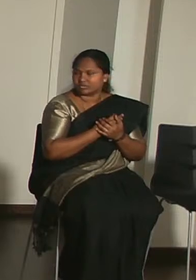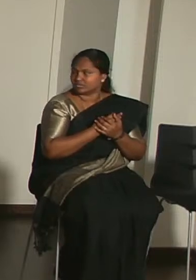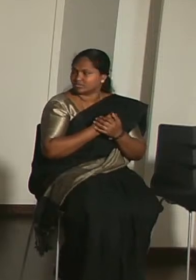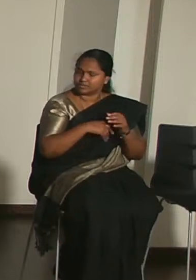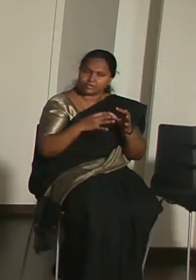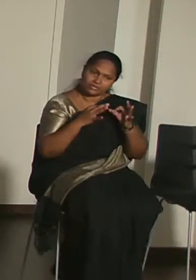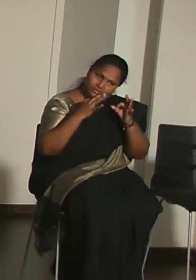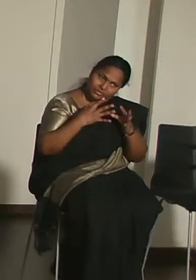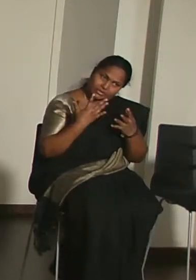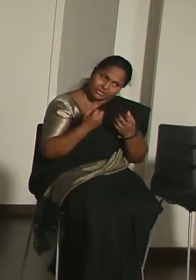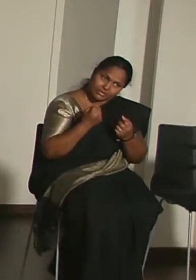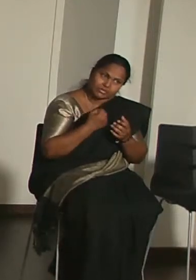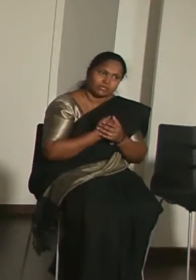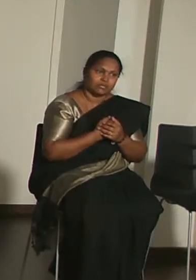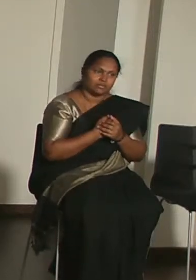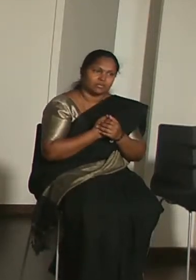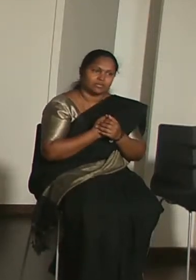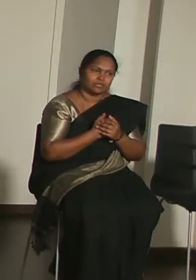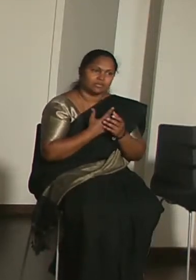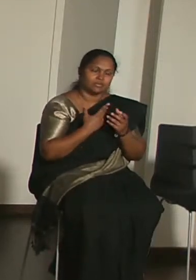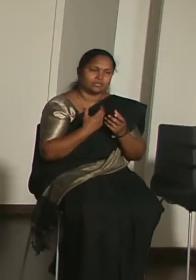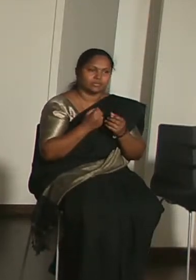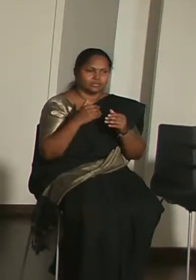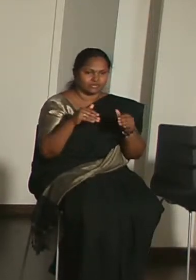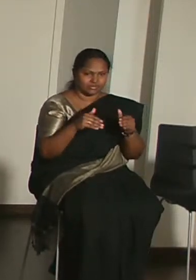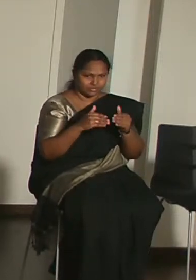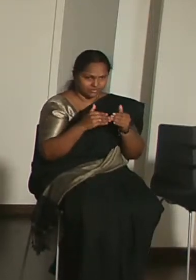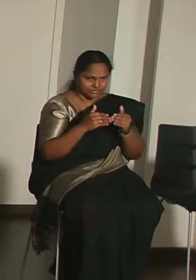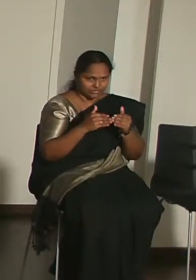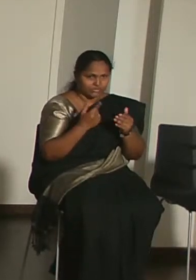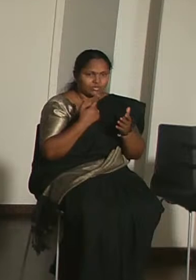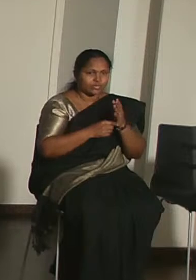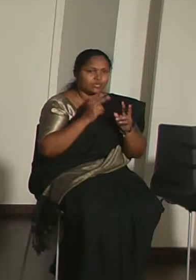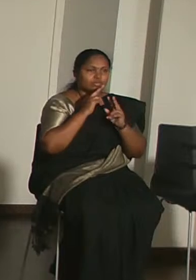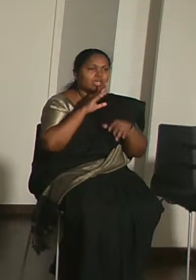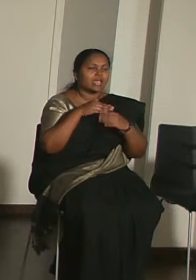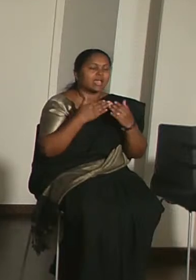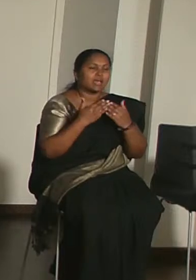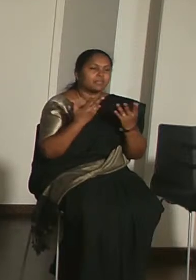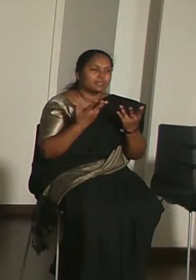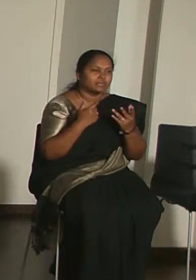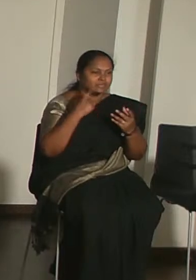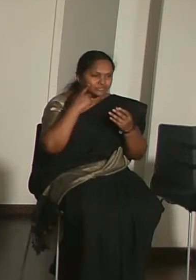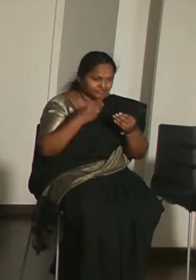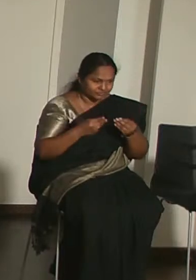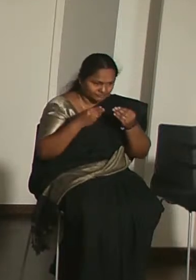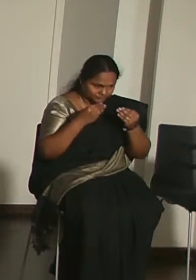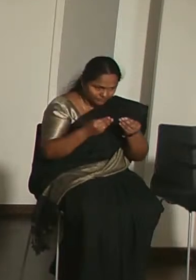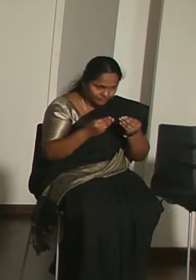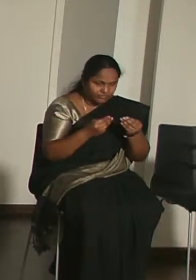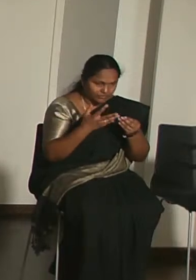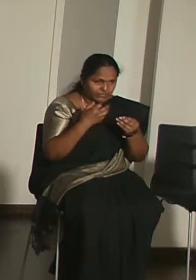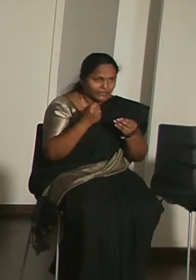Actually beautifully segues into what we talked about, how people change. I thought I said, it's a